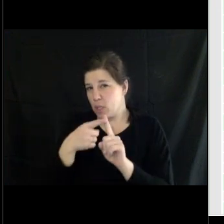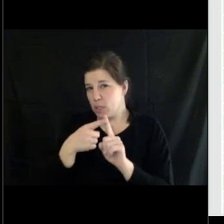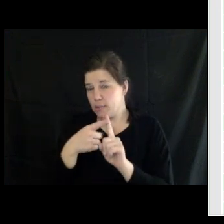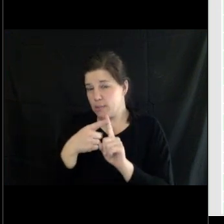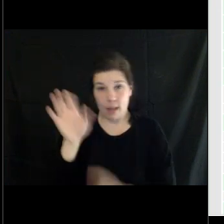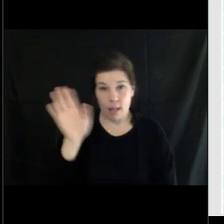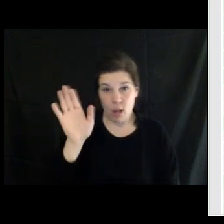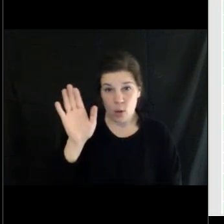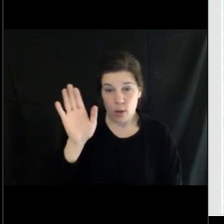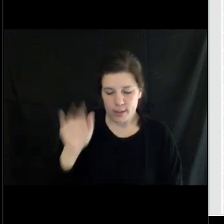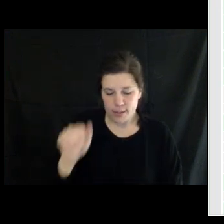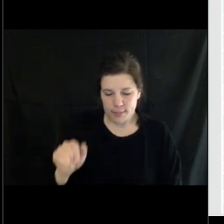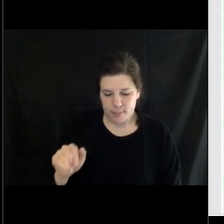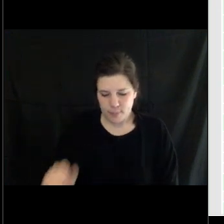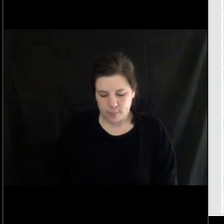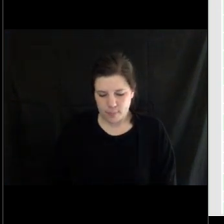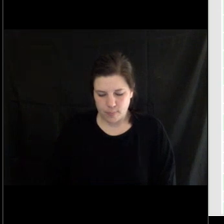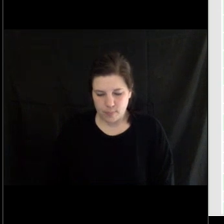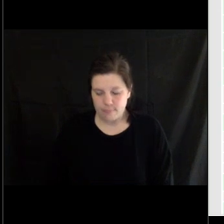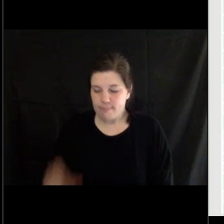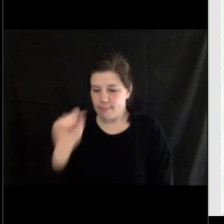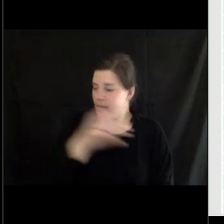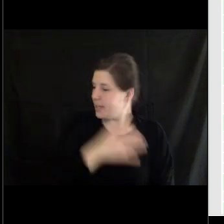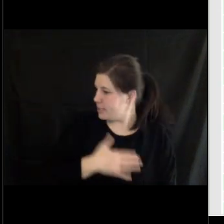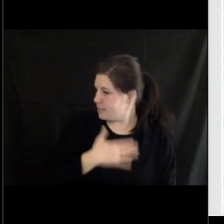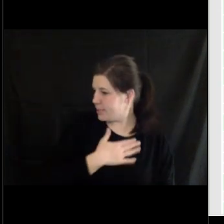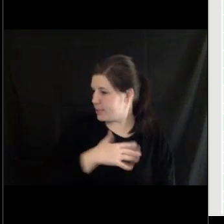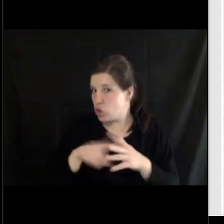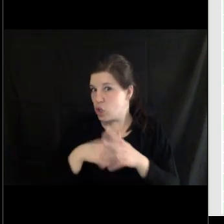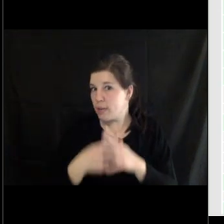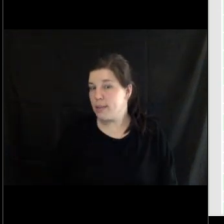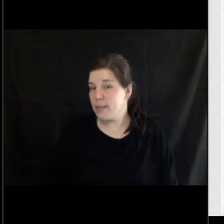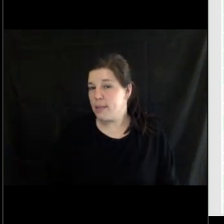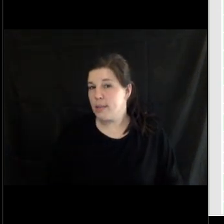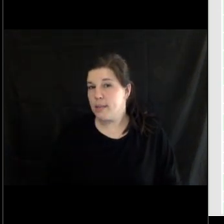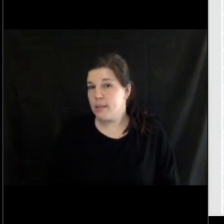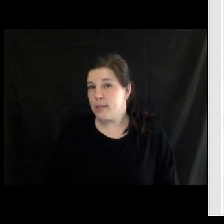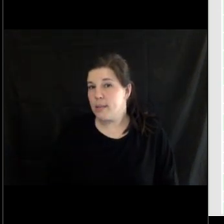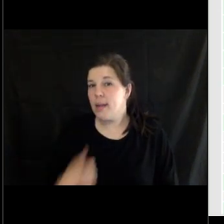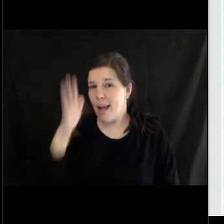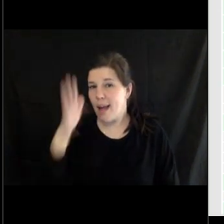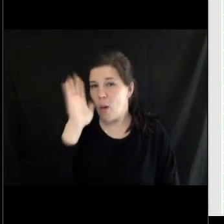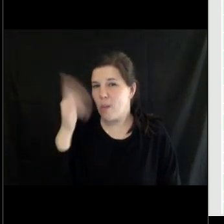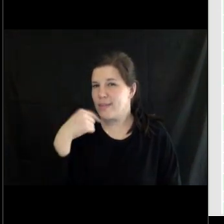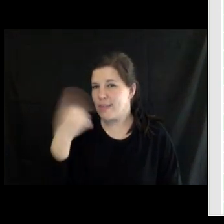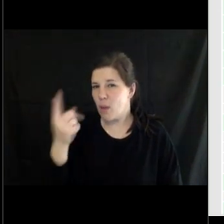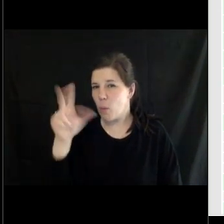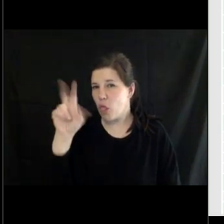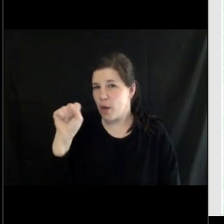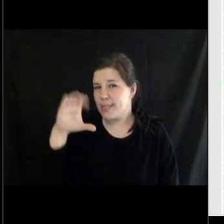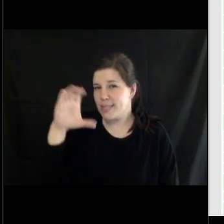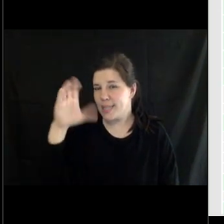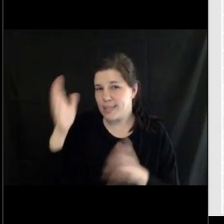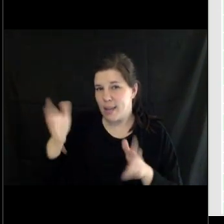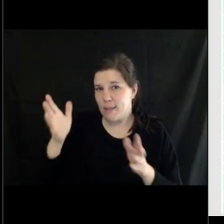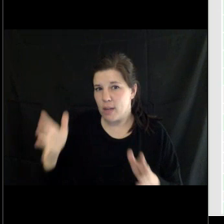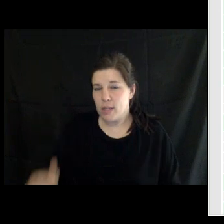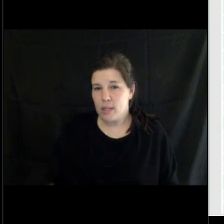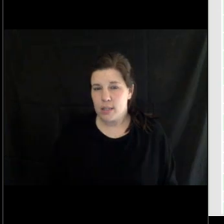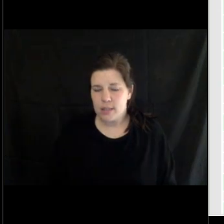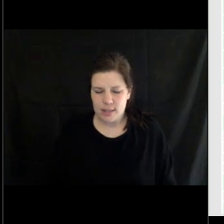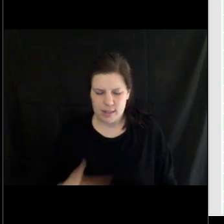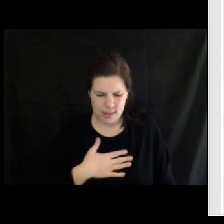Hello? Yes, please begin when you're ready, and I'll let you know when you have 30 seconds left. Okay, can you give me a